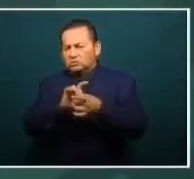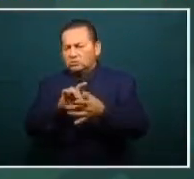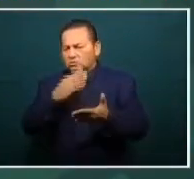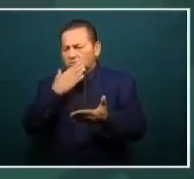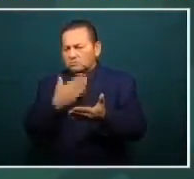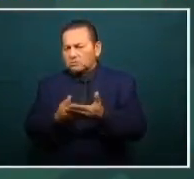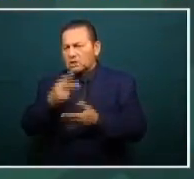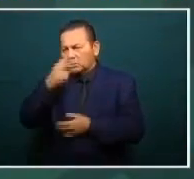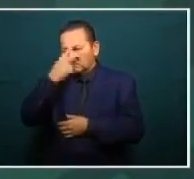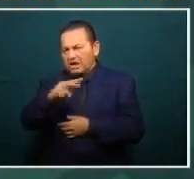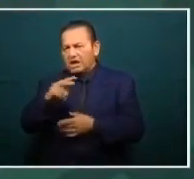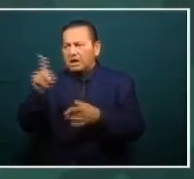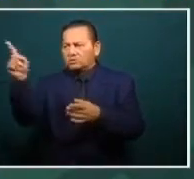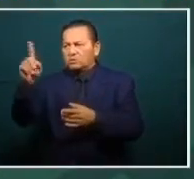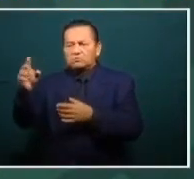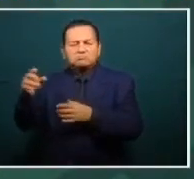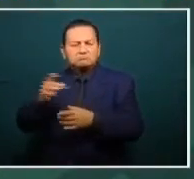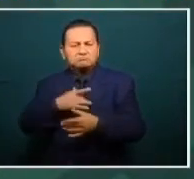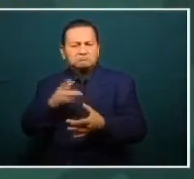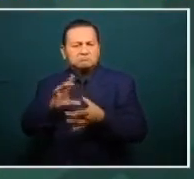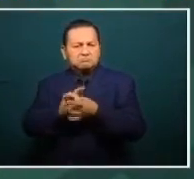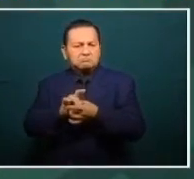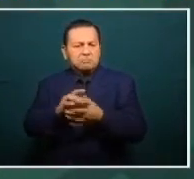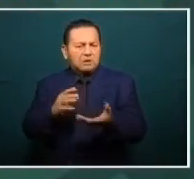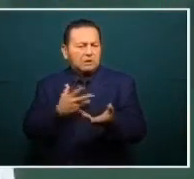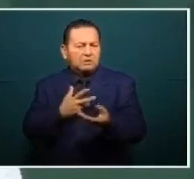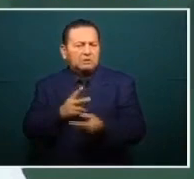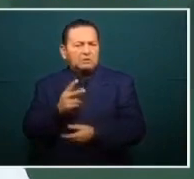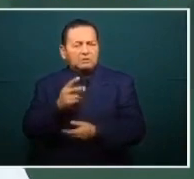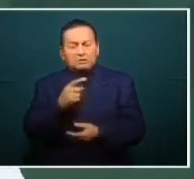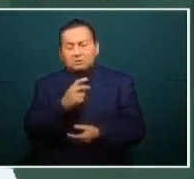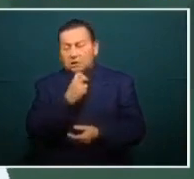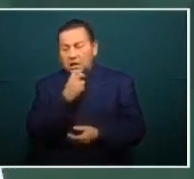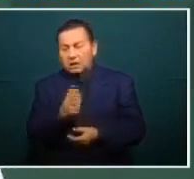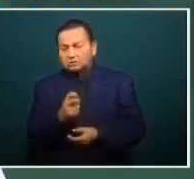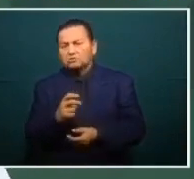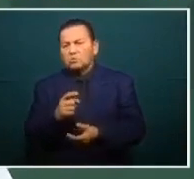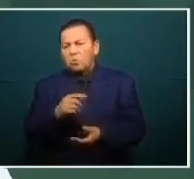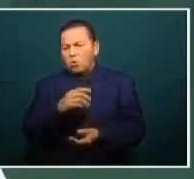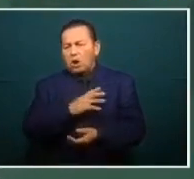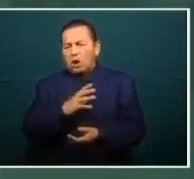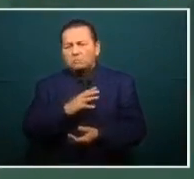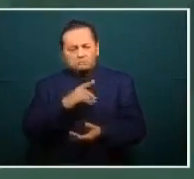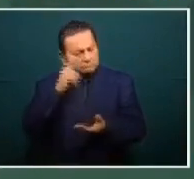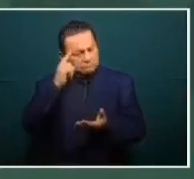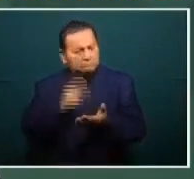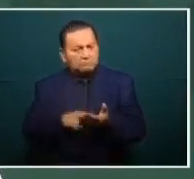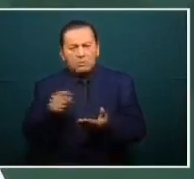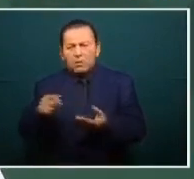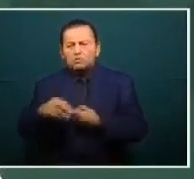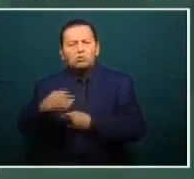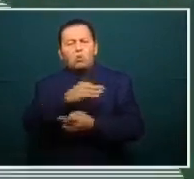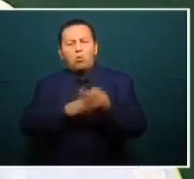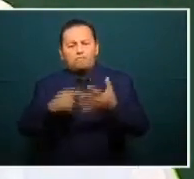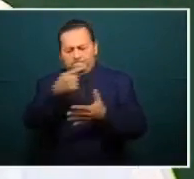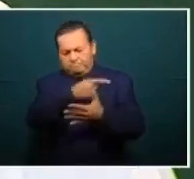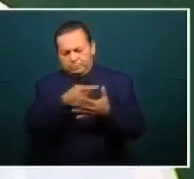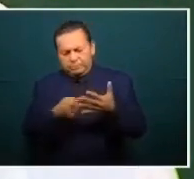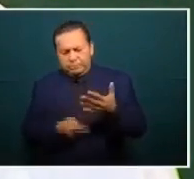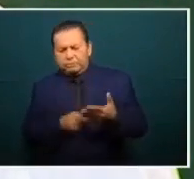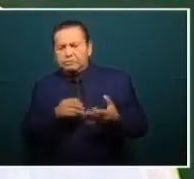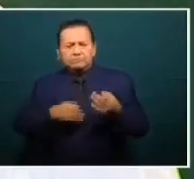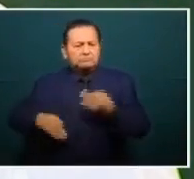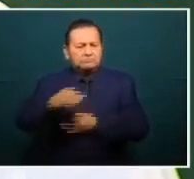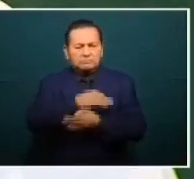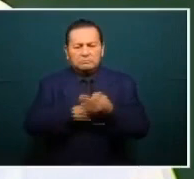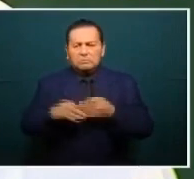that have always maintained a very good relationship with the Mexicans. So therefore,